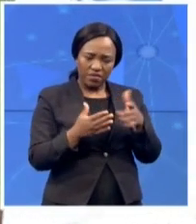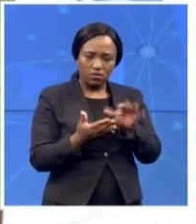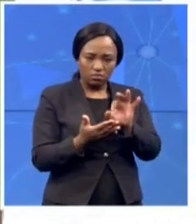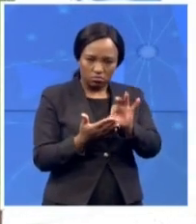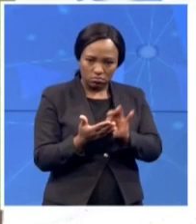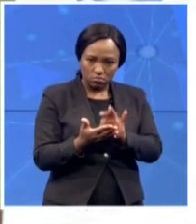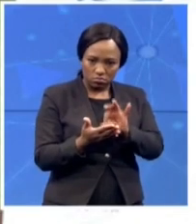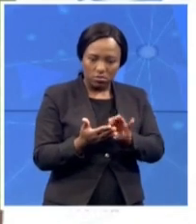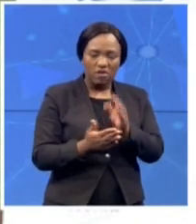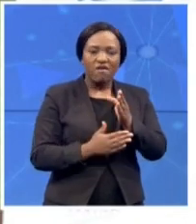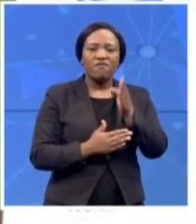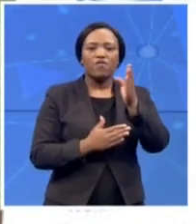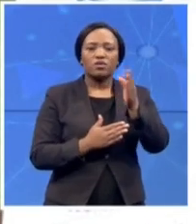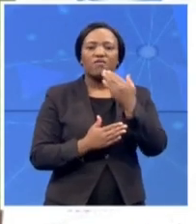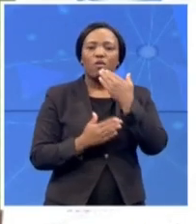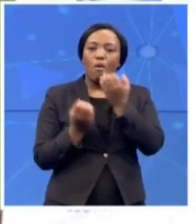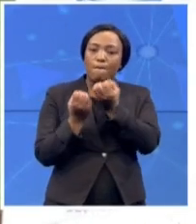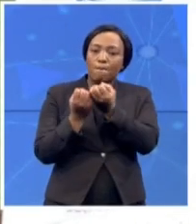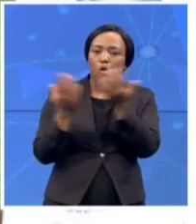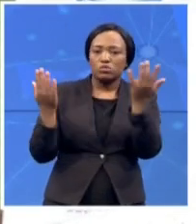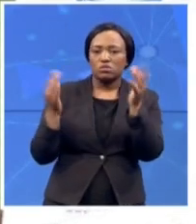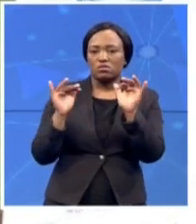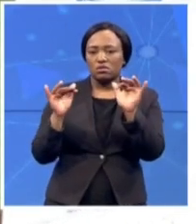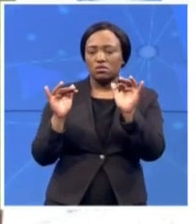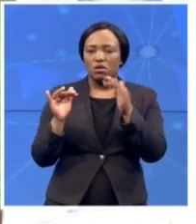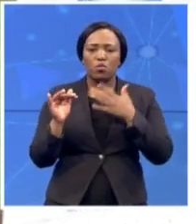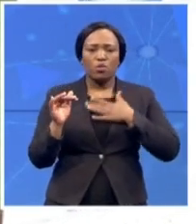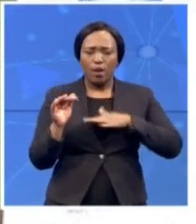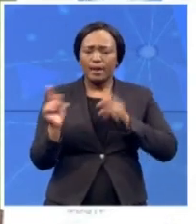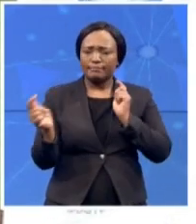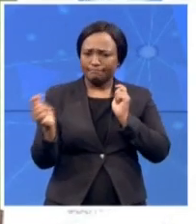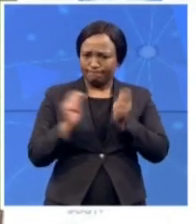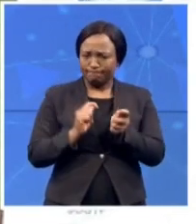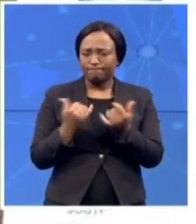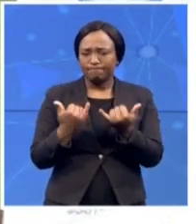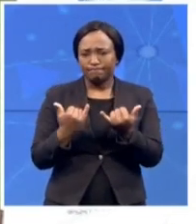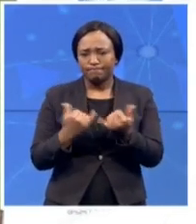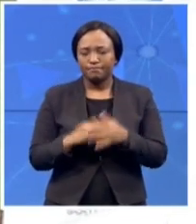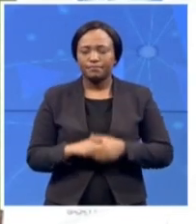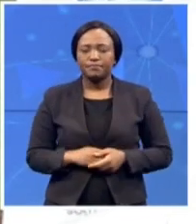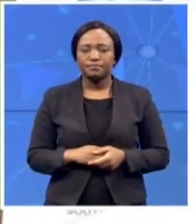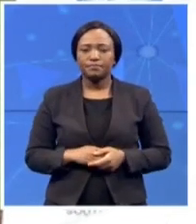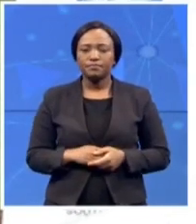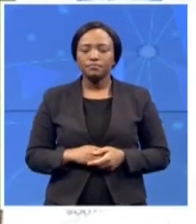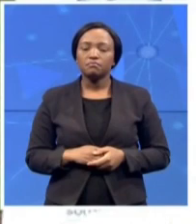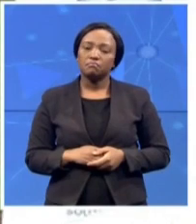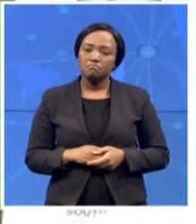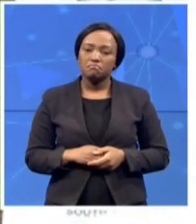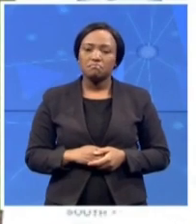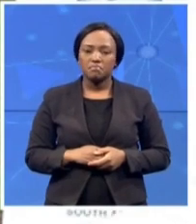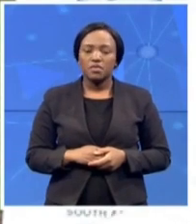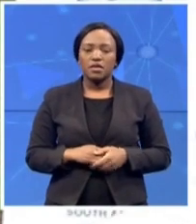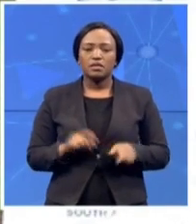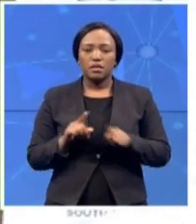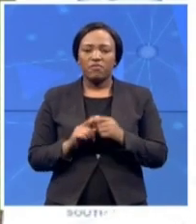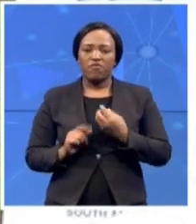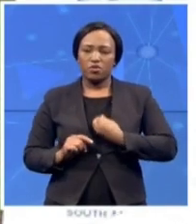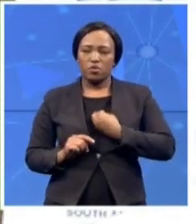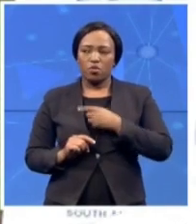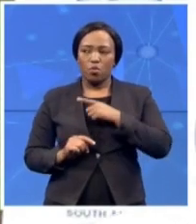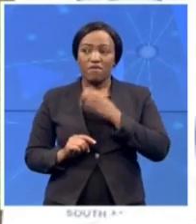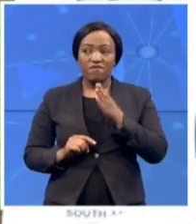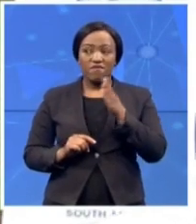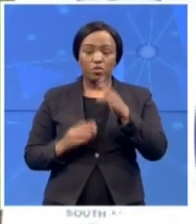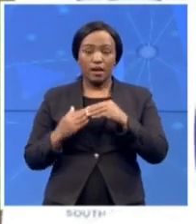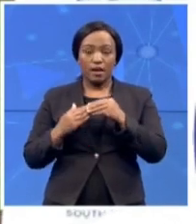a narrative we're wanting to change in our programs, and of course aimed at the youth. They are future leaders. They know what they want, and